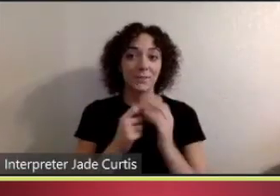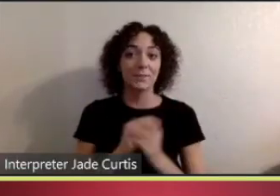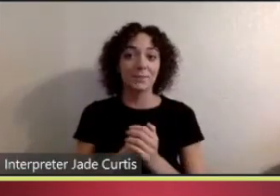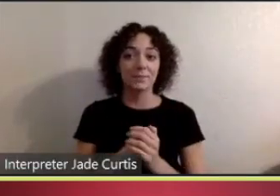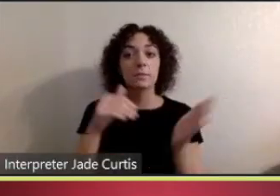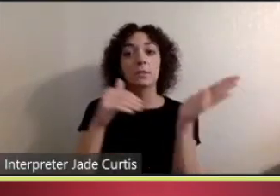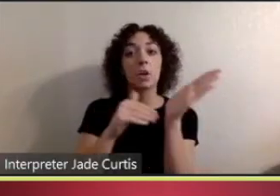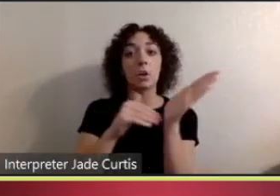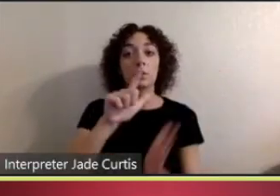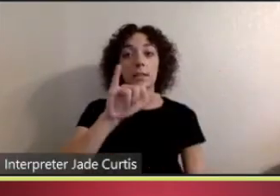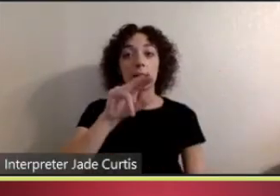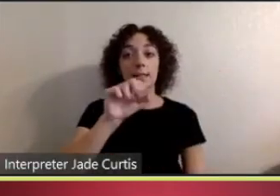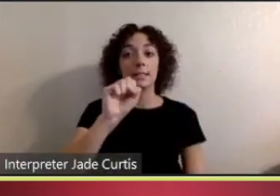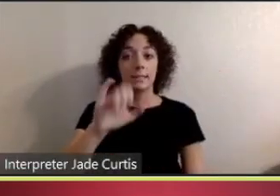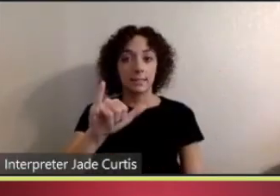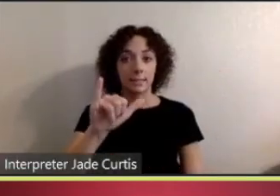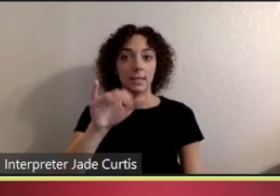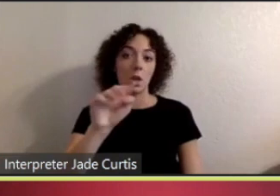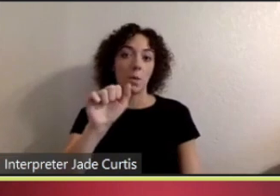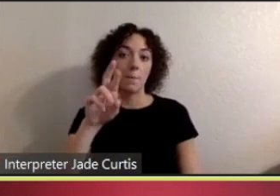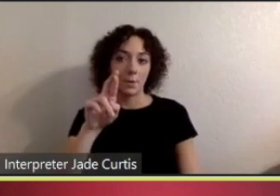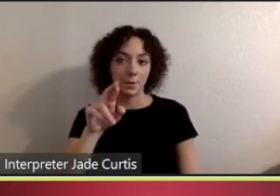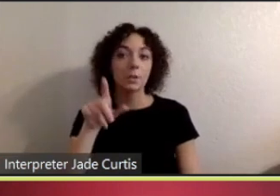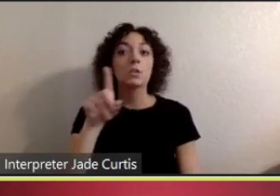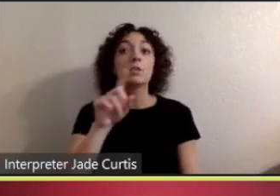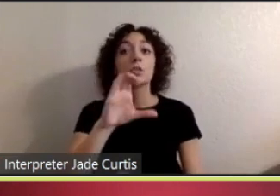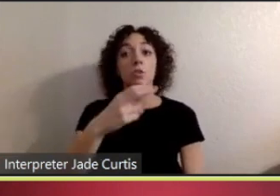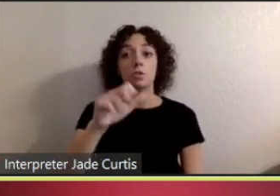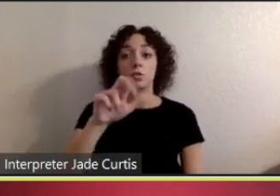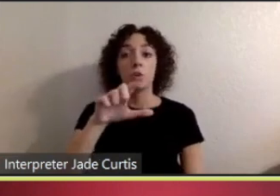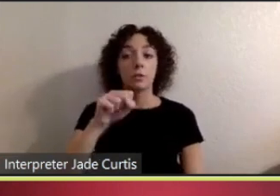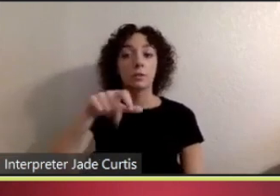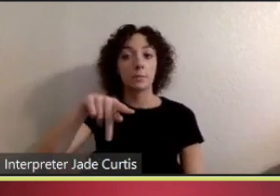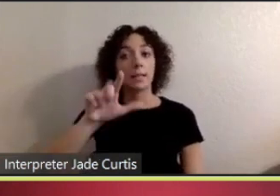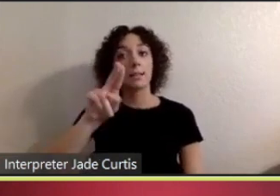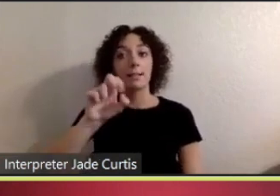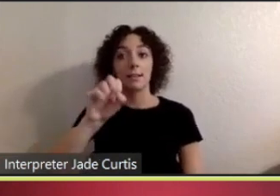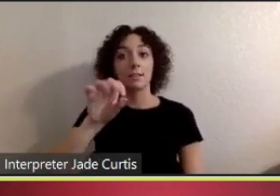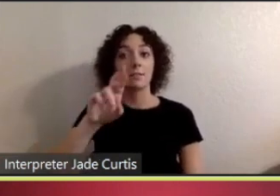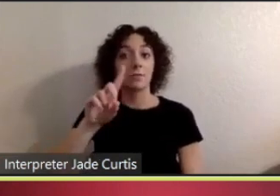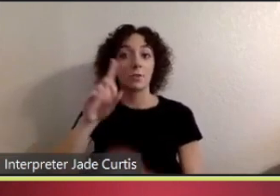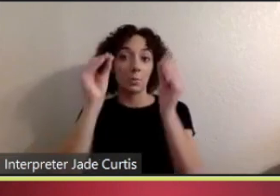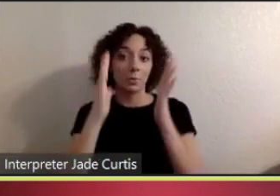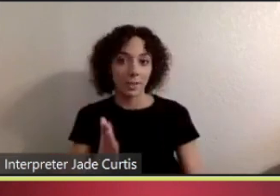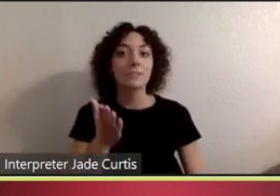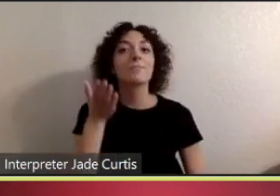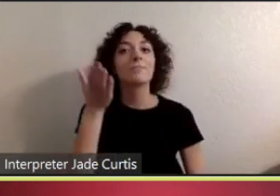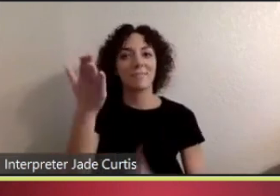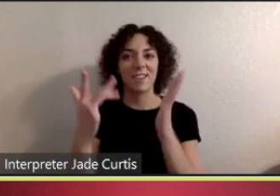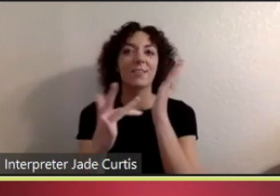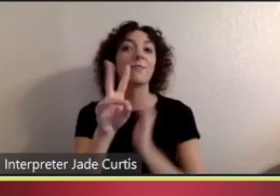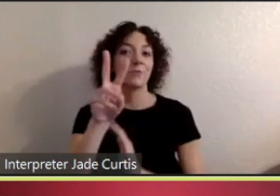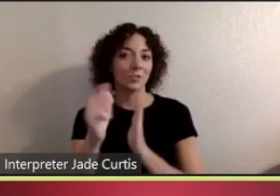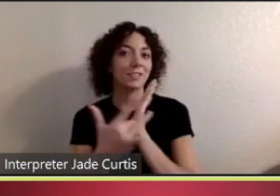with Dr. Linsey Marr, who is the Charles P. Lunsford Professor of Civil and Environmental Engineering at Virginia Tech.